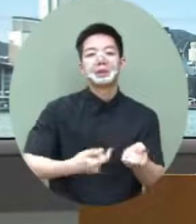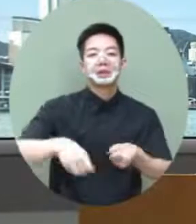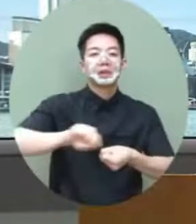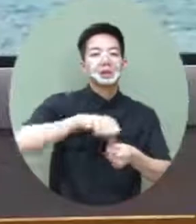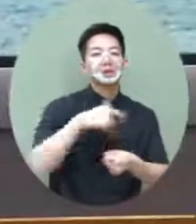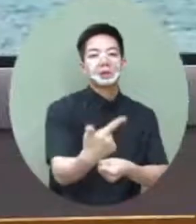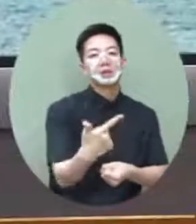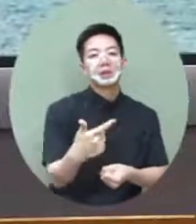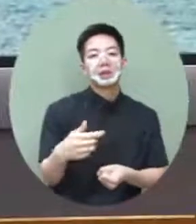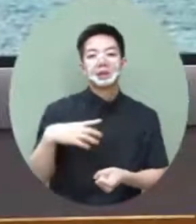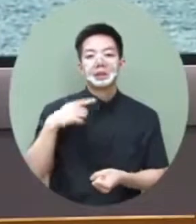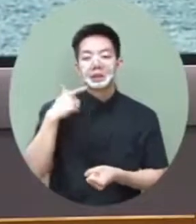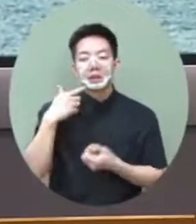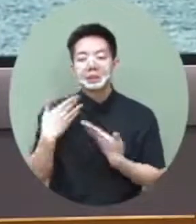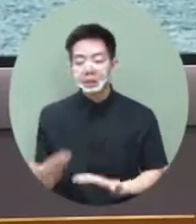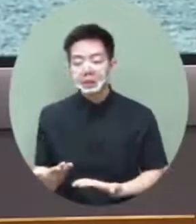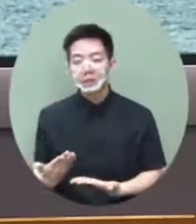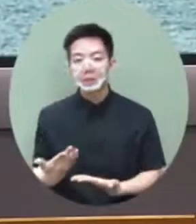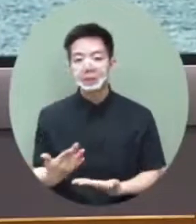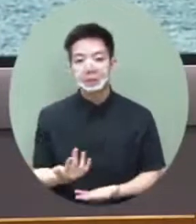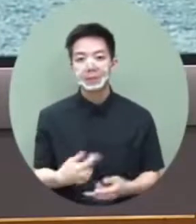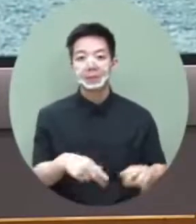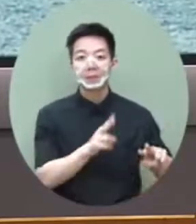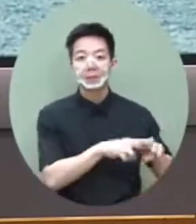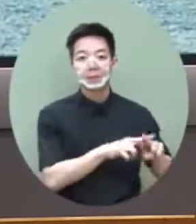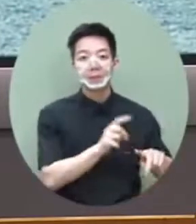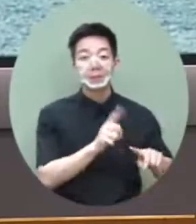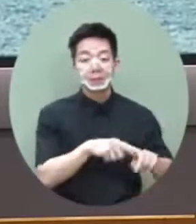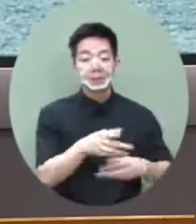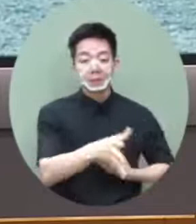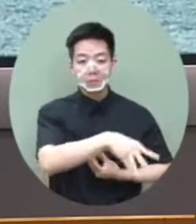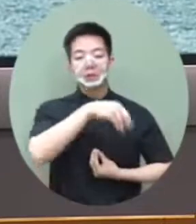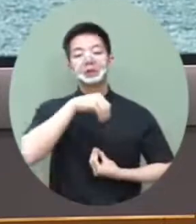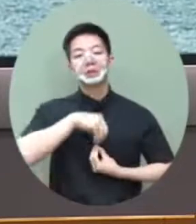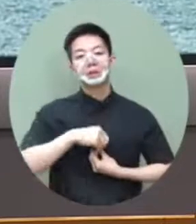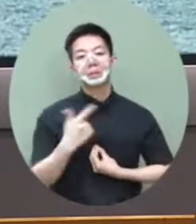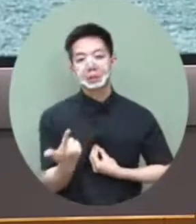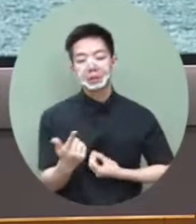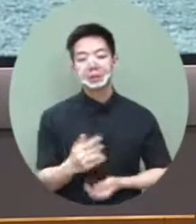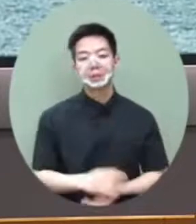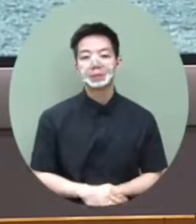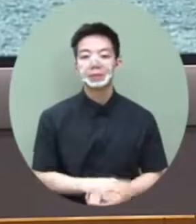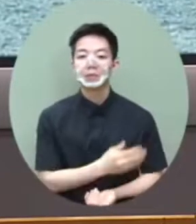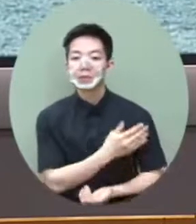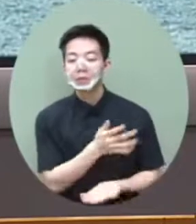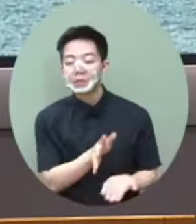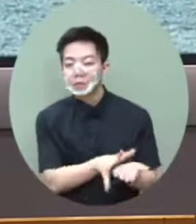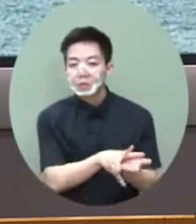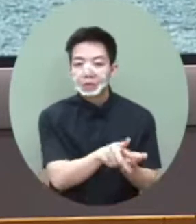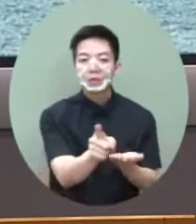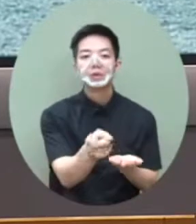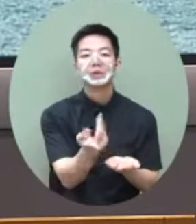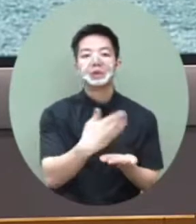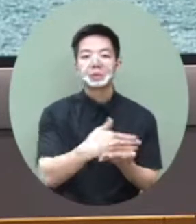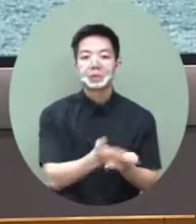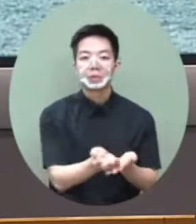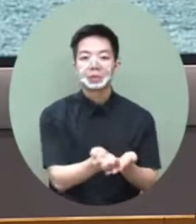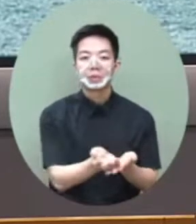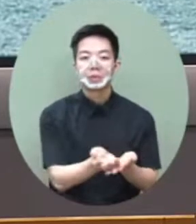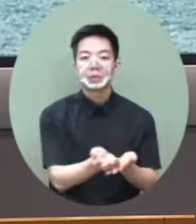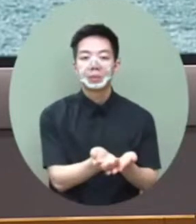the raging epidemic and its rapid development, and the mainland is very